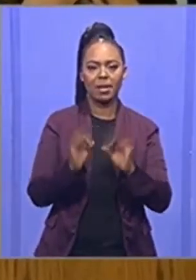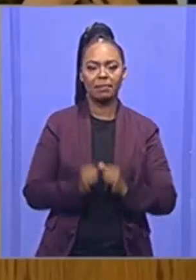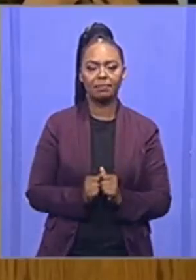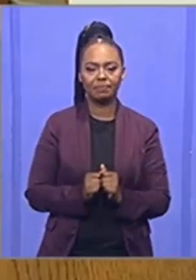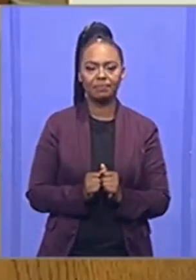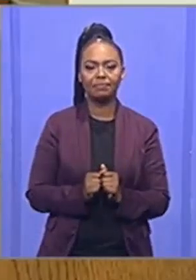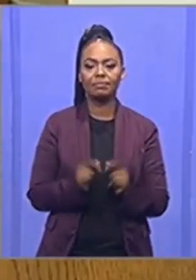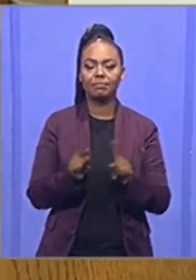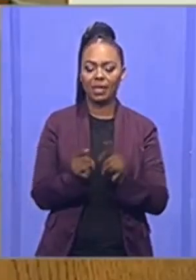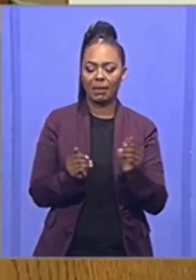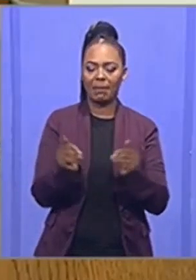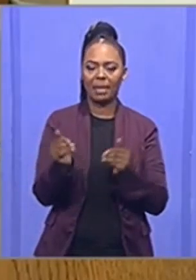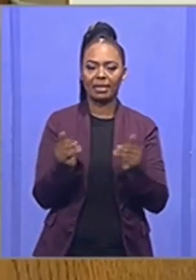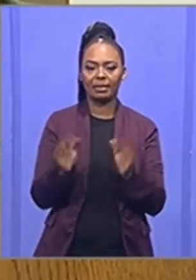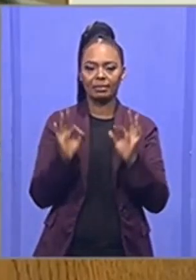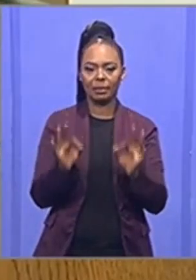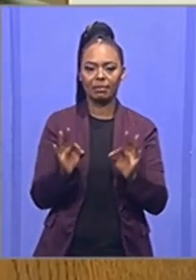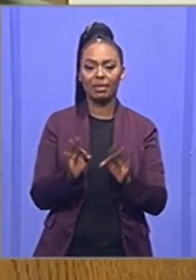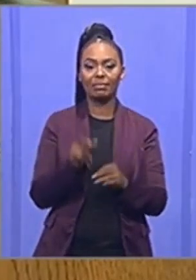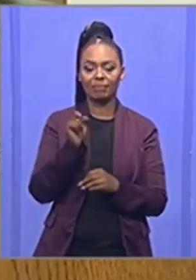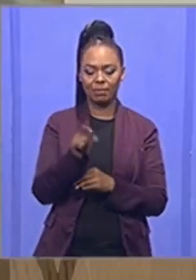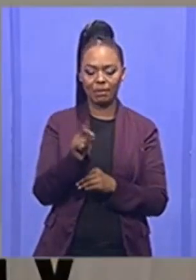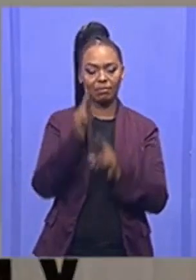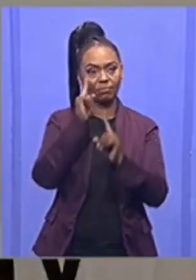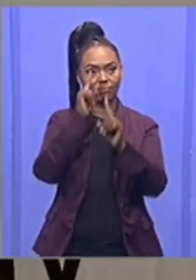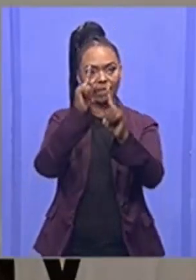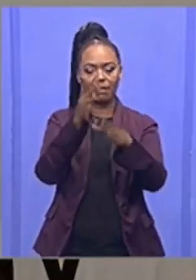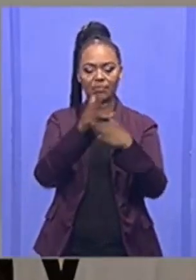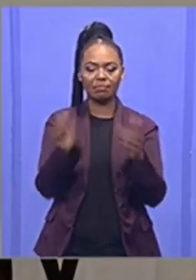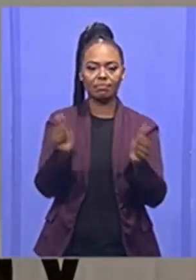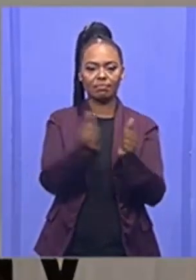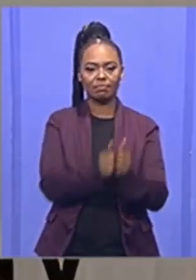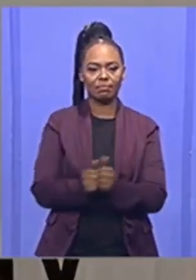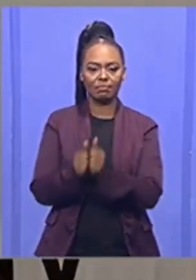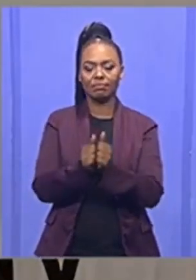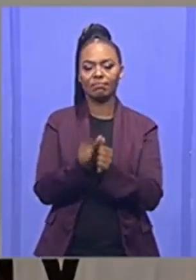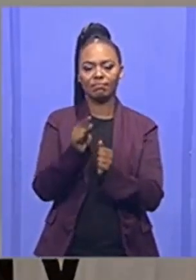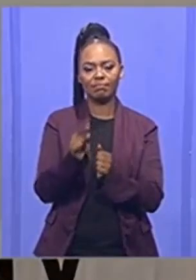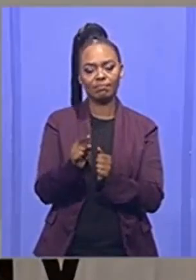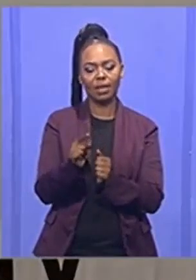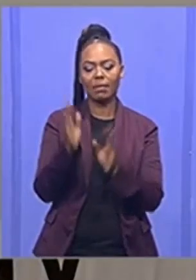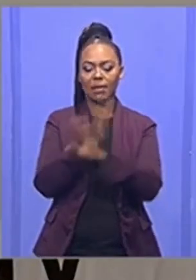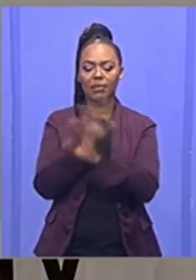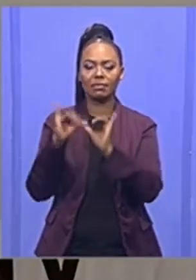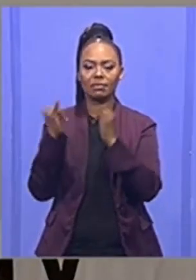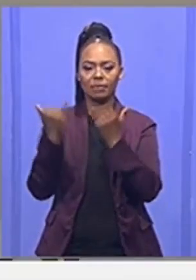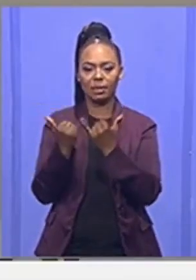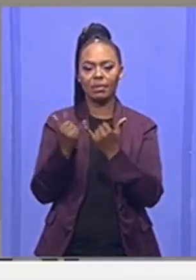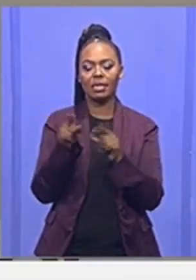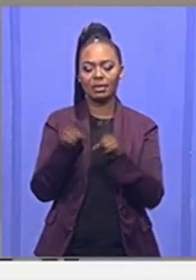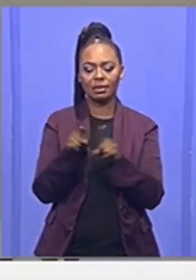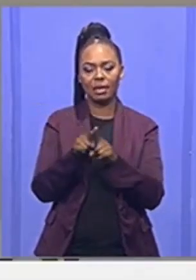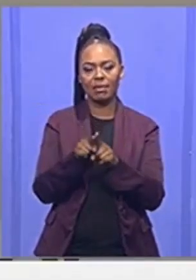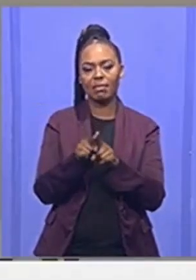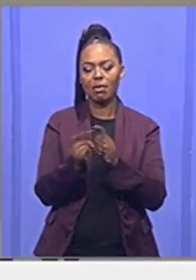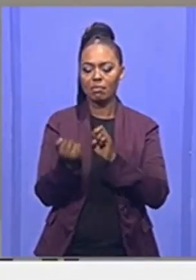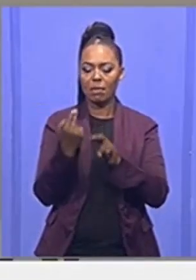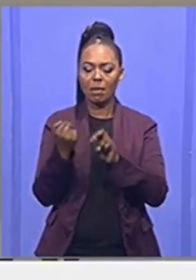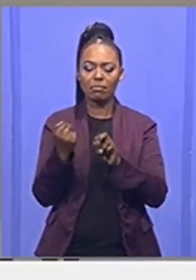ke go nolofatsa kgwebisano ga mmogo le go netefatsa motsamao wa batho o mo molaong. The 6 earmarked ports of entry